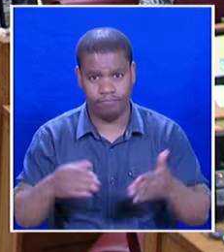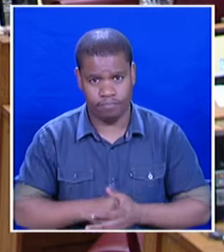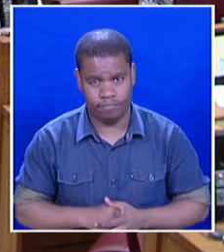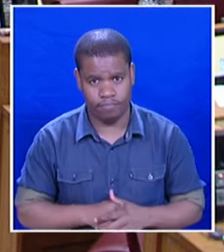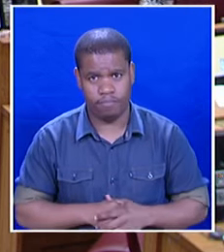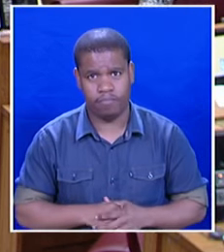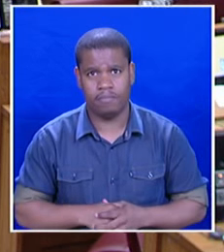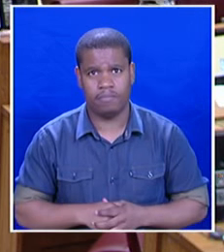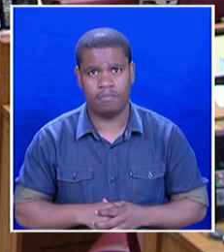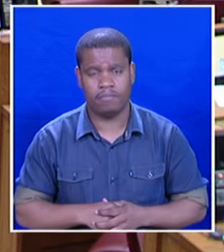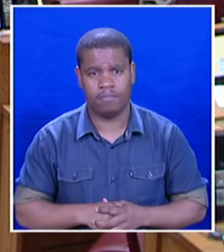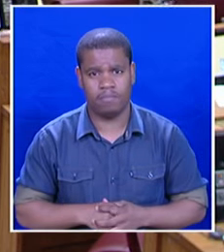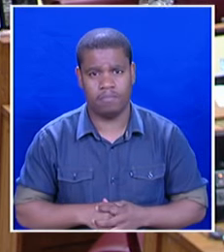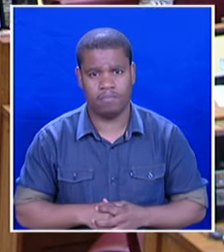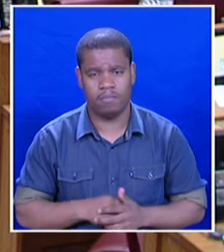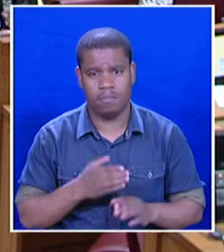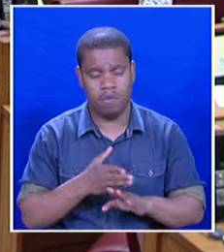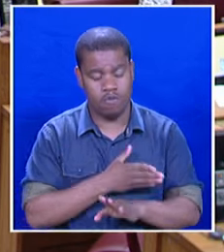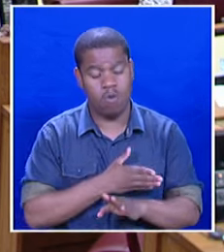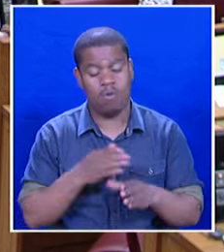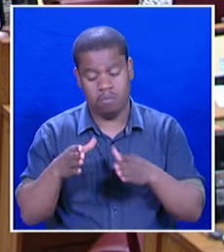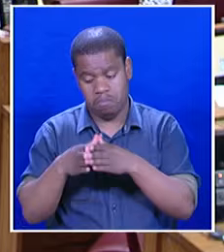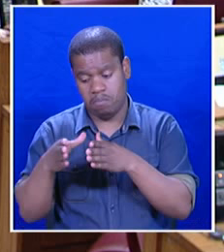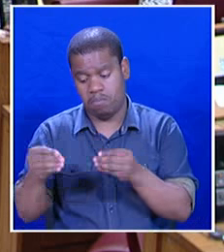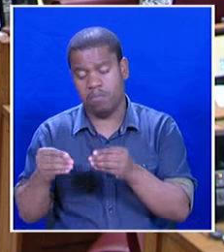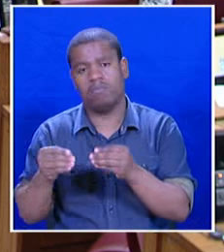just before we conclude, Honorable Mutilani, please take your seat.